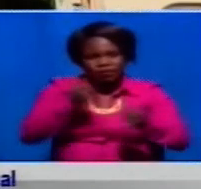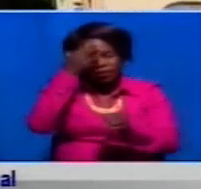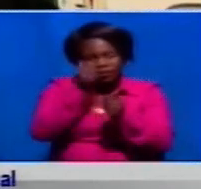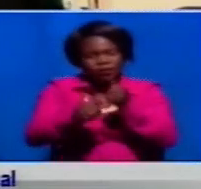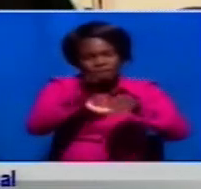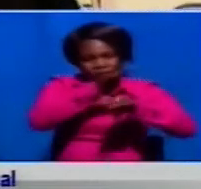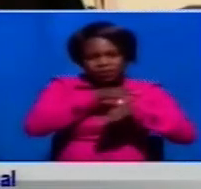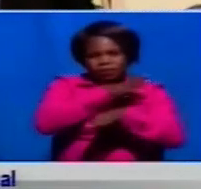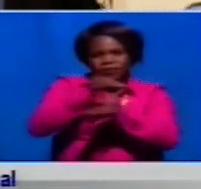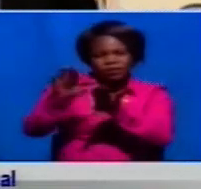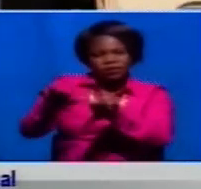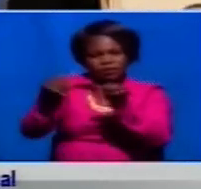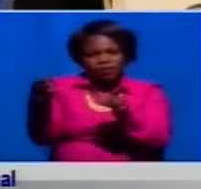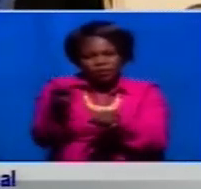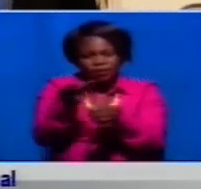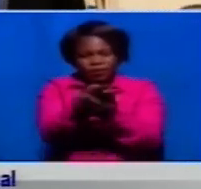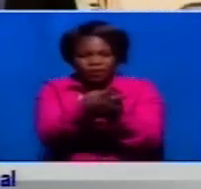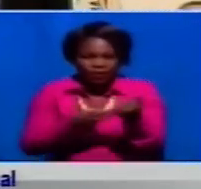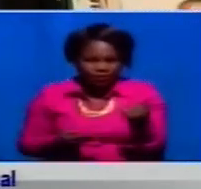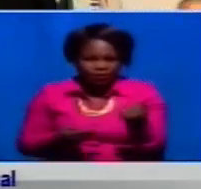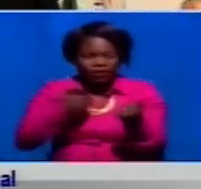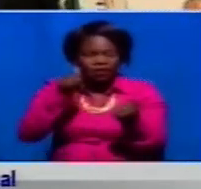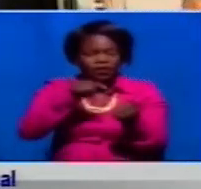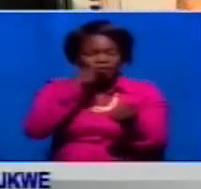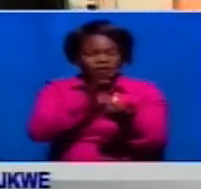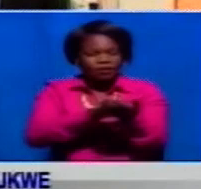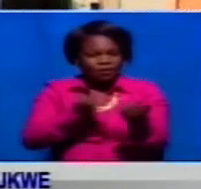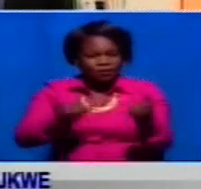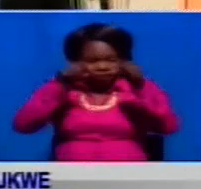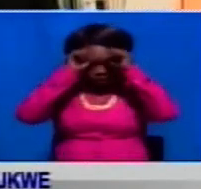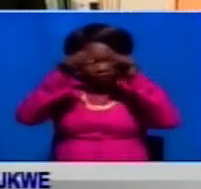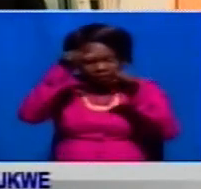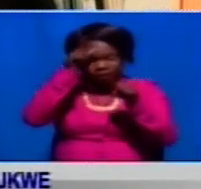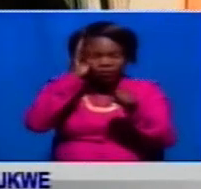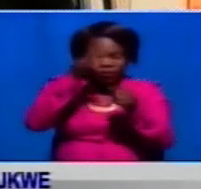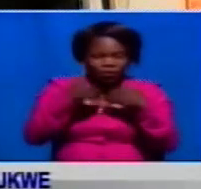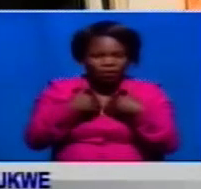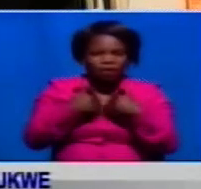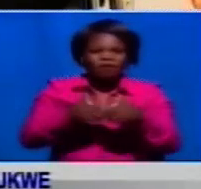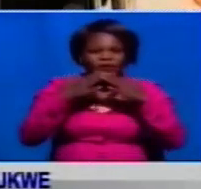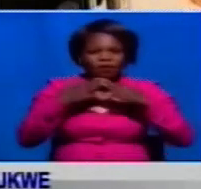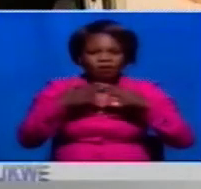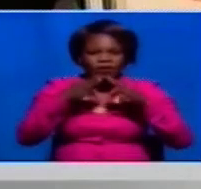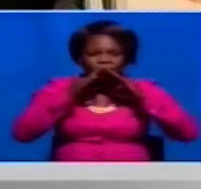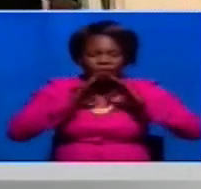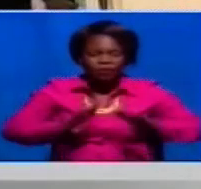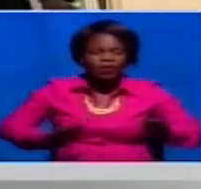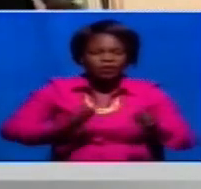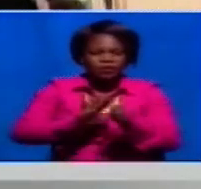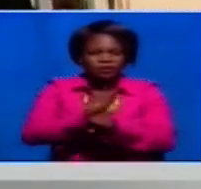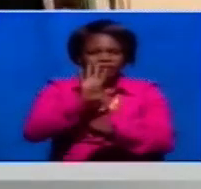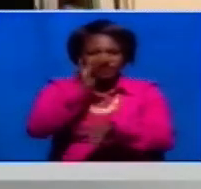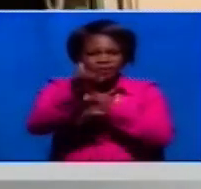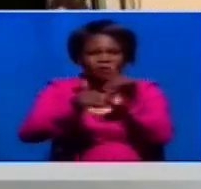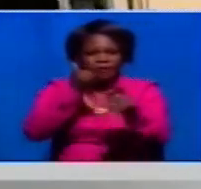are twins. He said he is confident that President Lungu will have a peaceful 5-year term in office. President Mugabe said